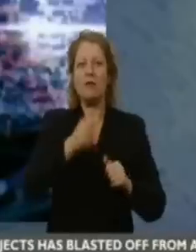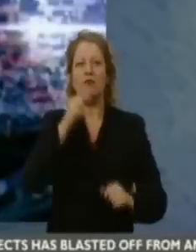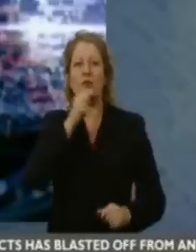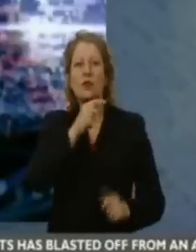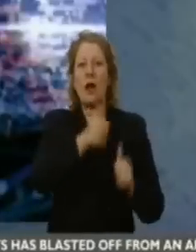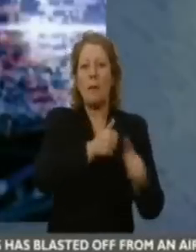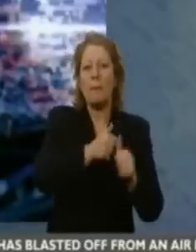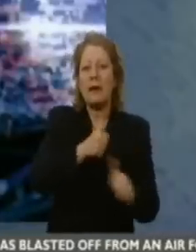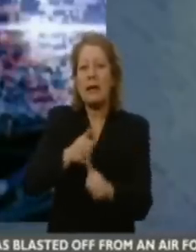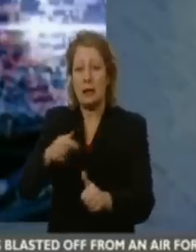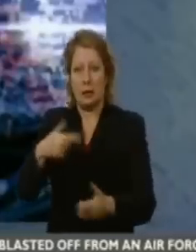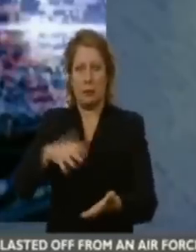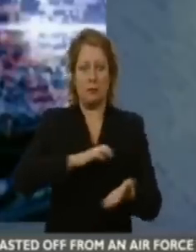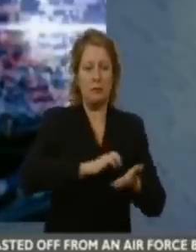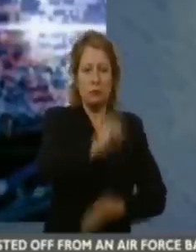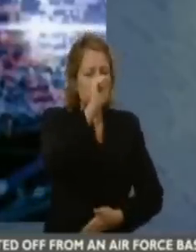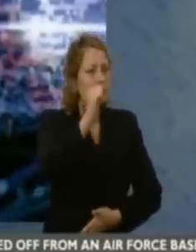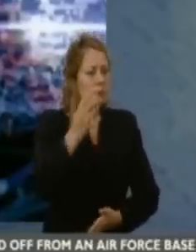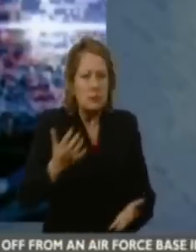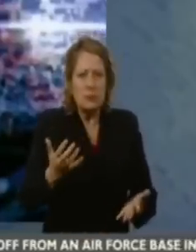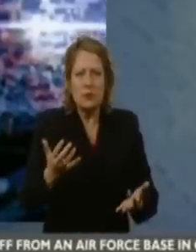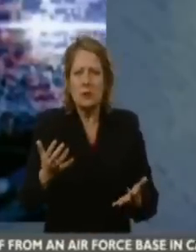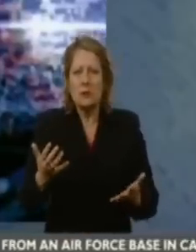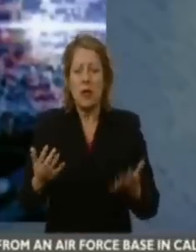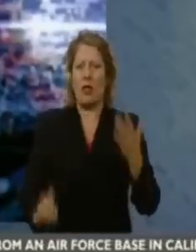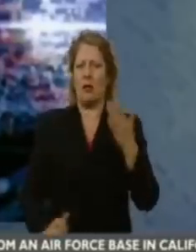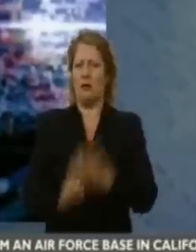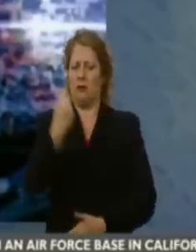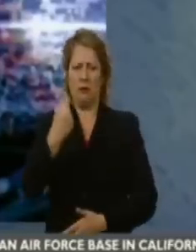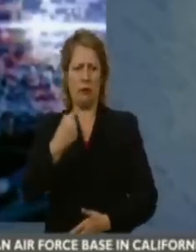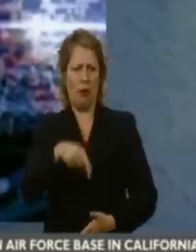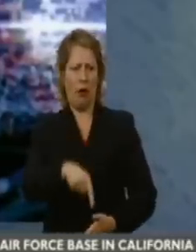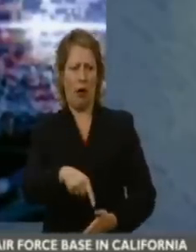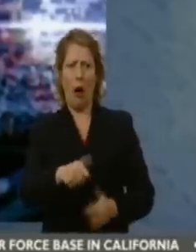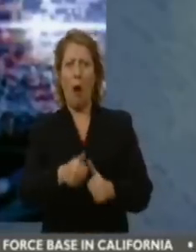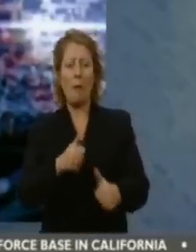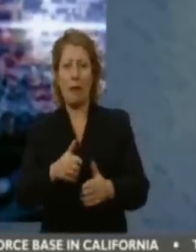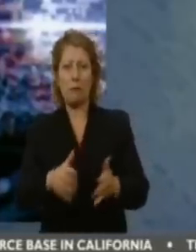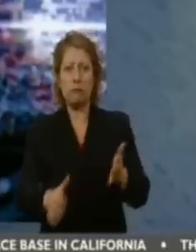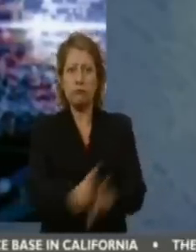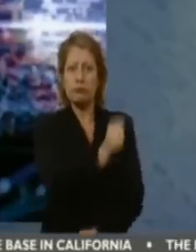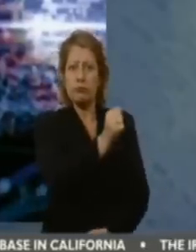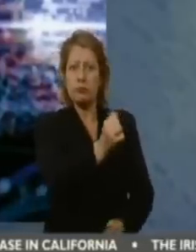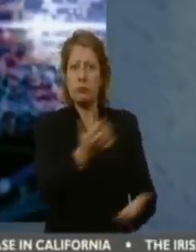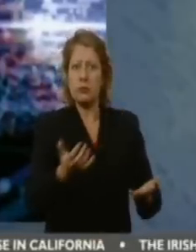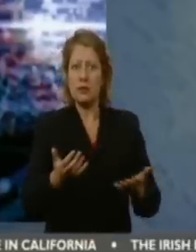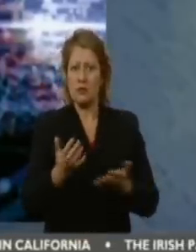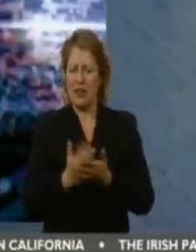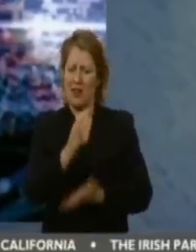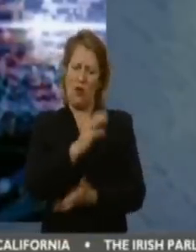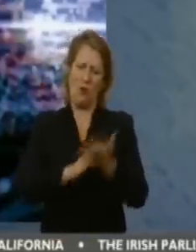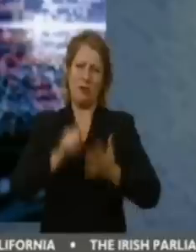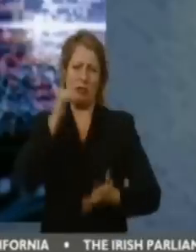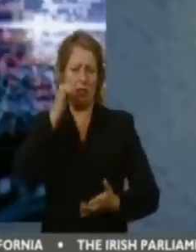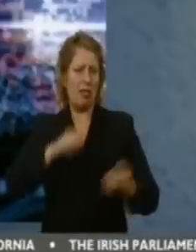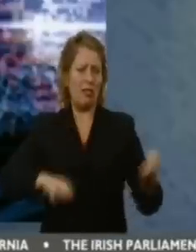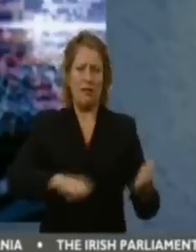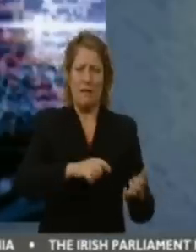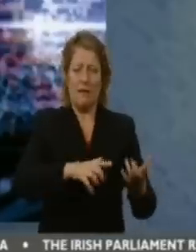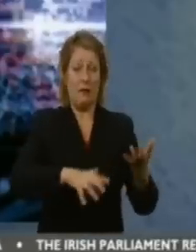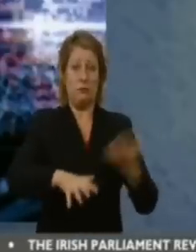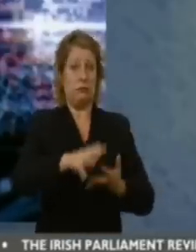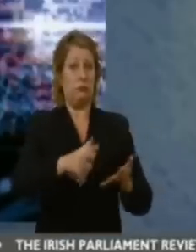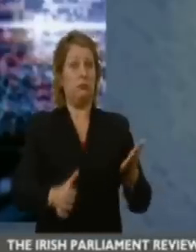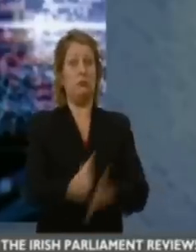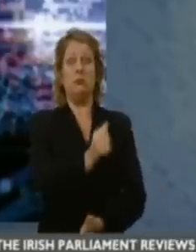And then all of a sudden, our companies were stolen from us, and through a very complicated scam, the taxes